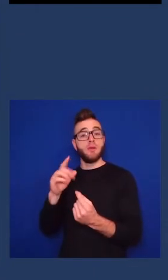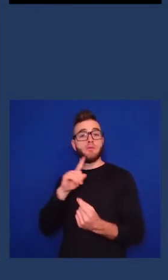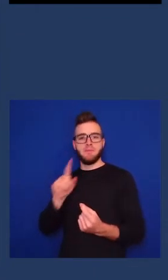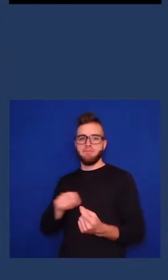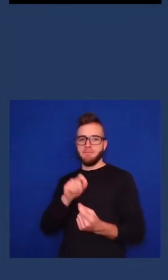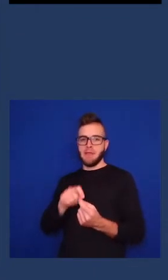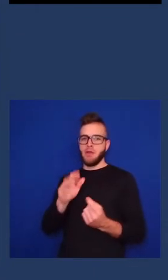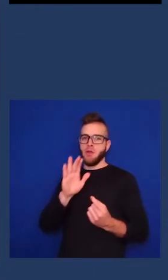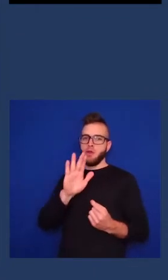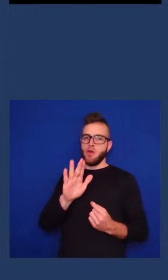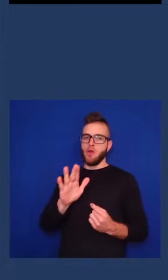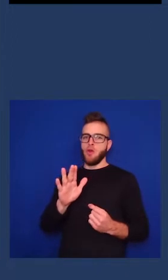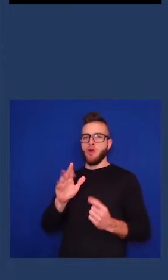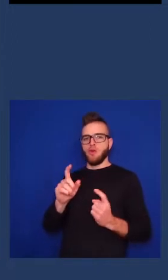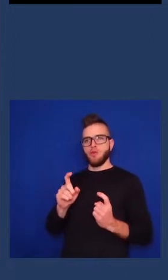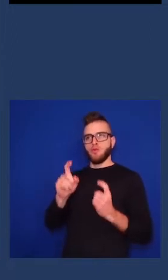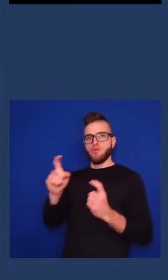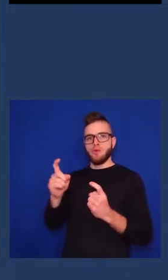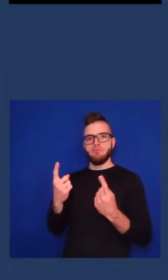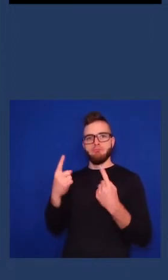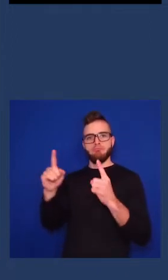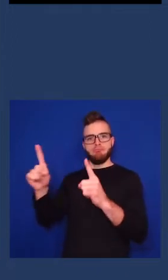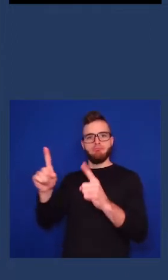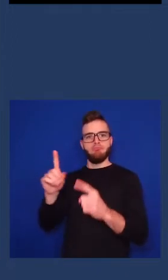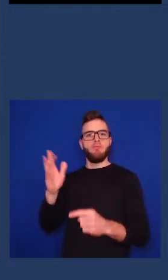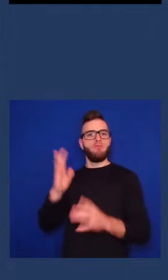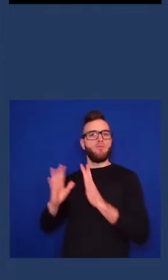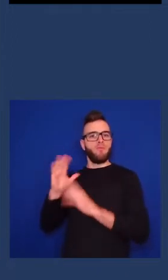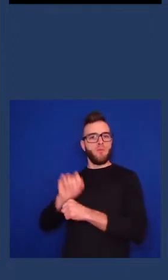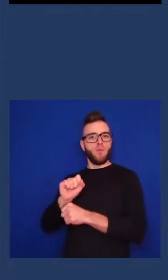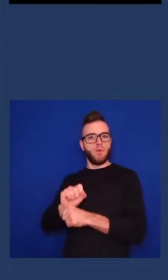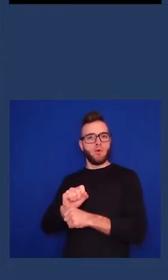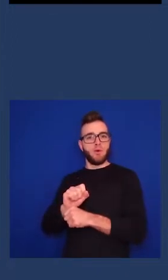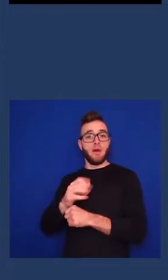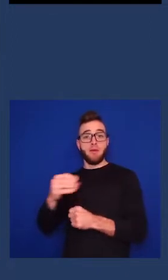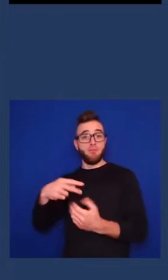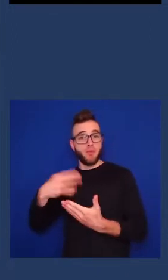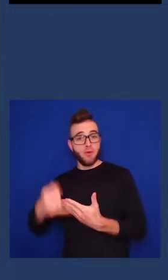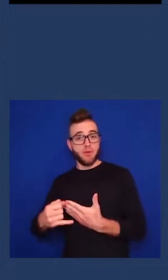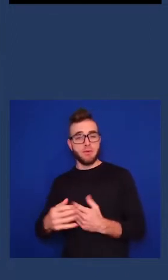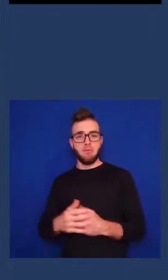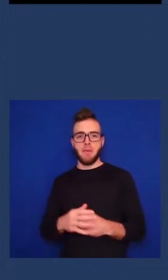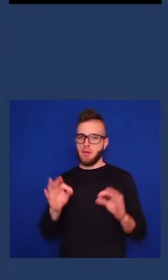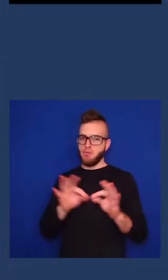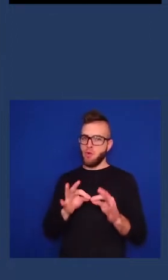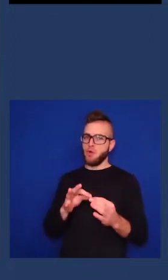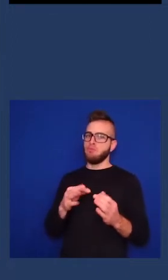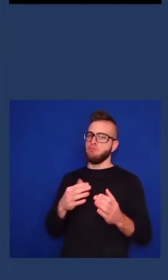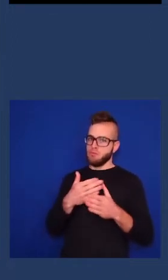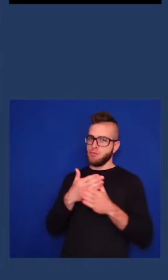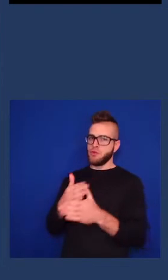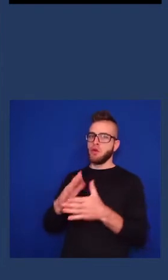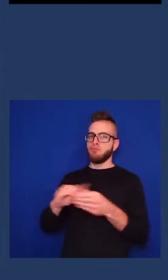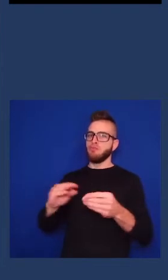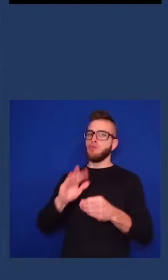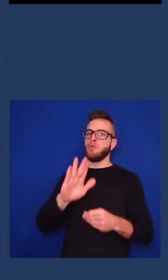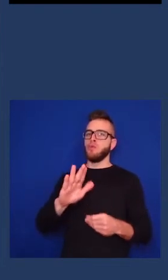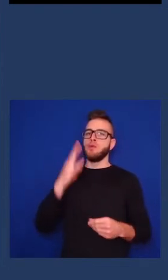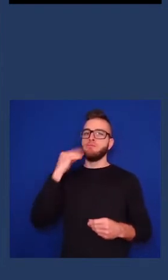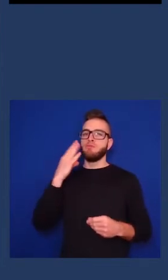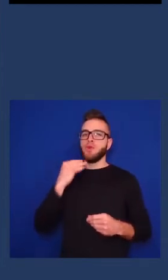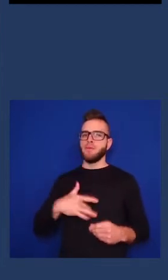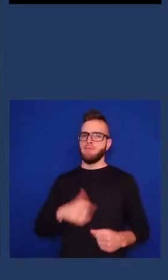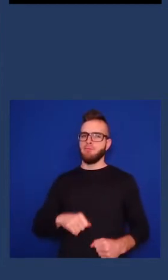your previous experiences or projects. Share experiences you are most proud of, relating them to the job for which you